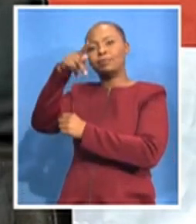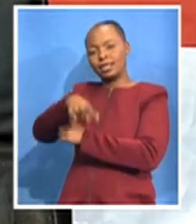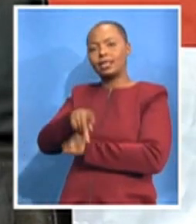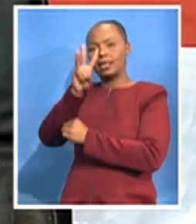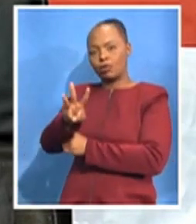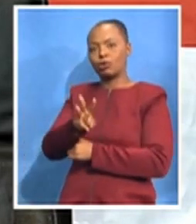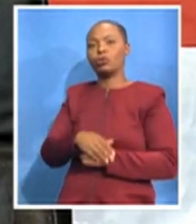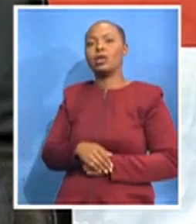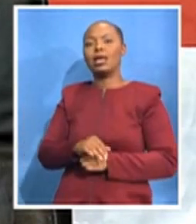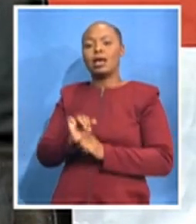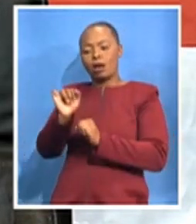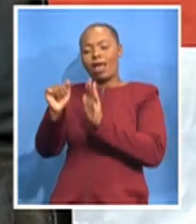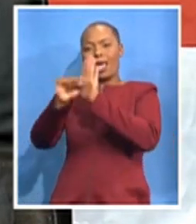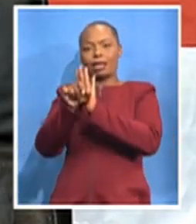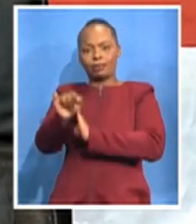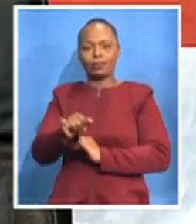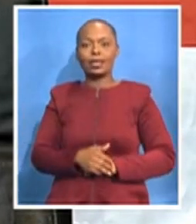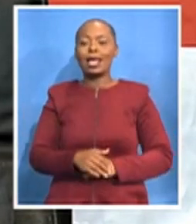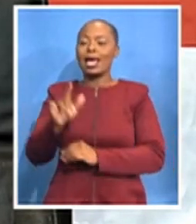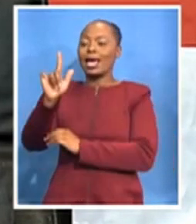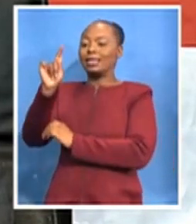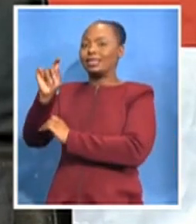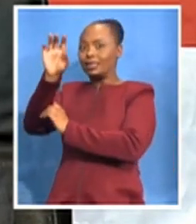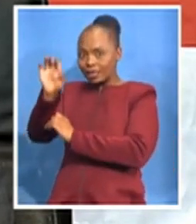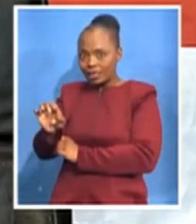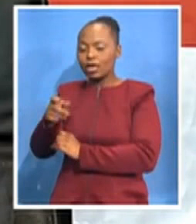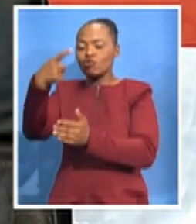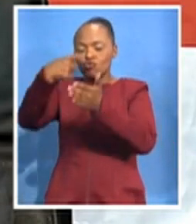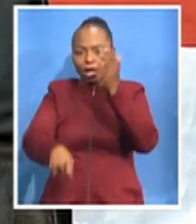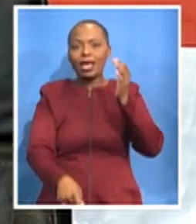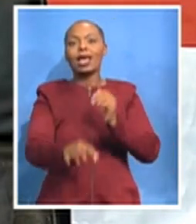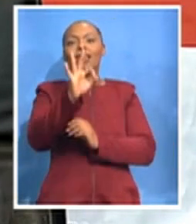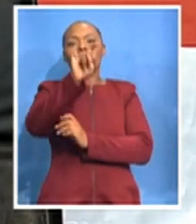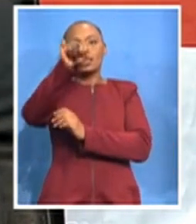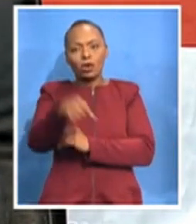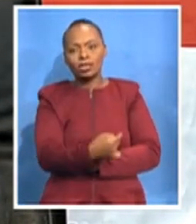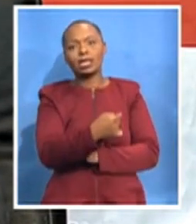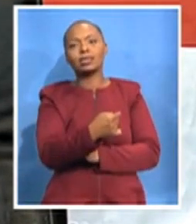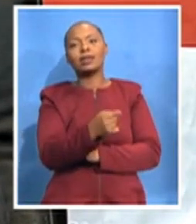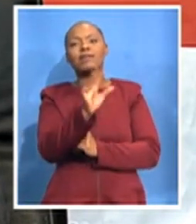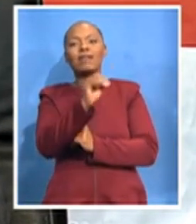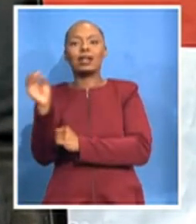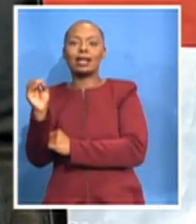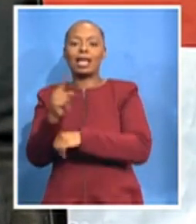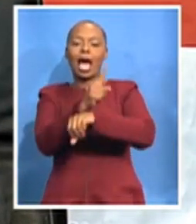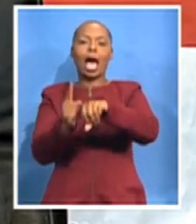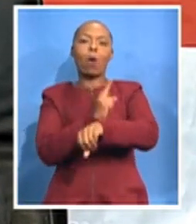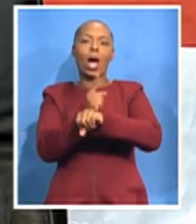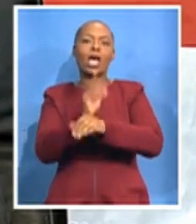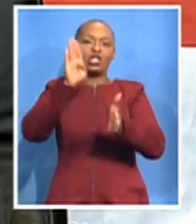LTE was charging up to 3,500 per hour. Due to the fact that this project was never placed on